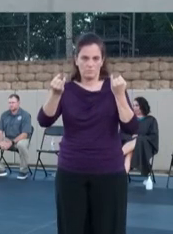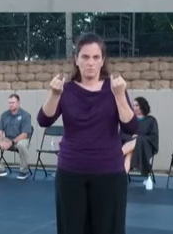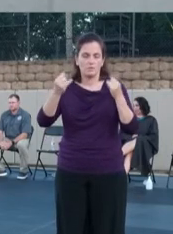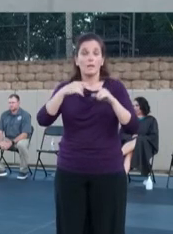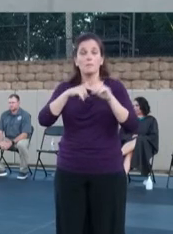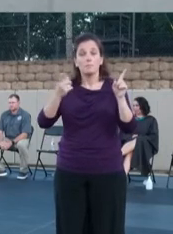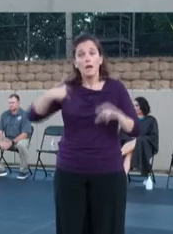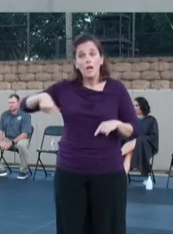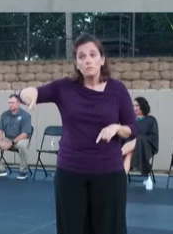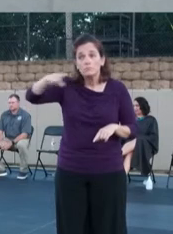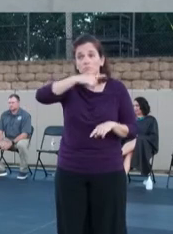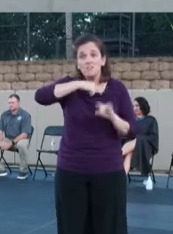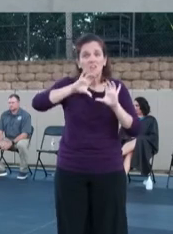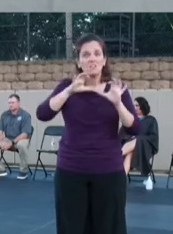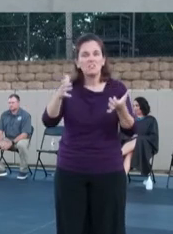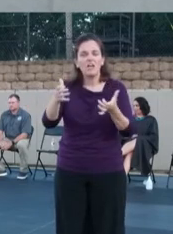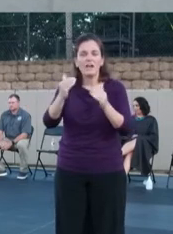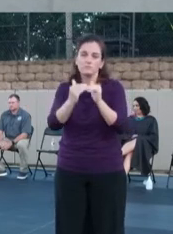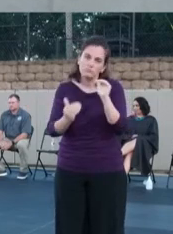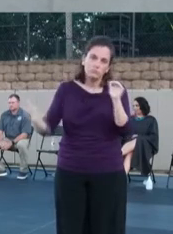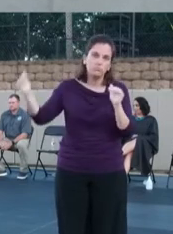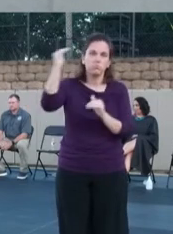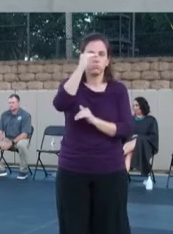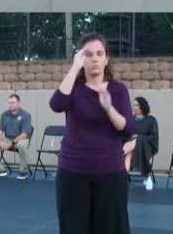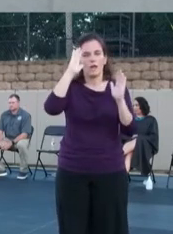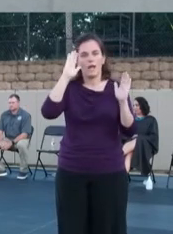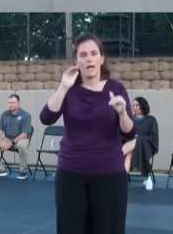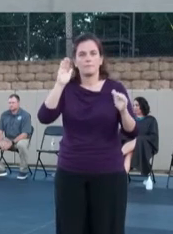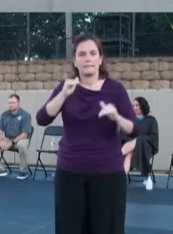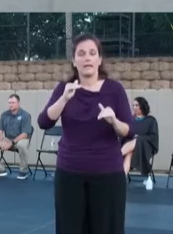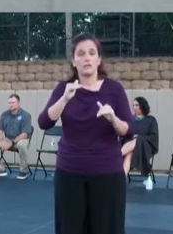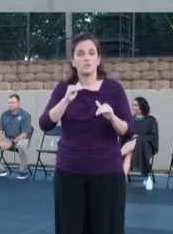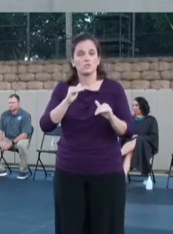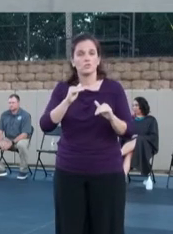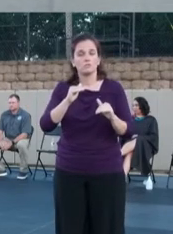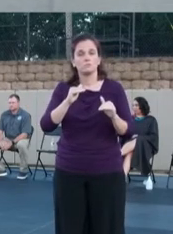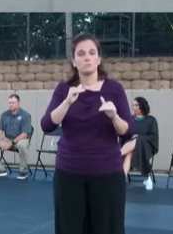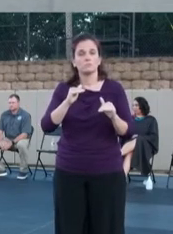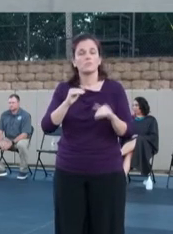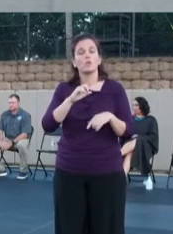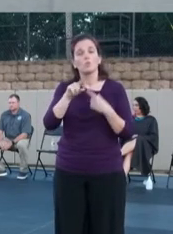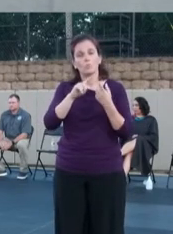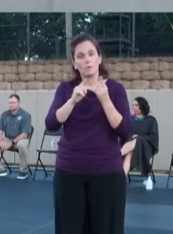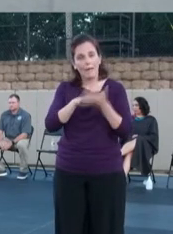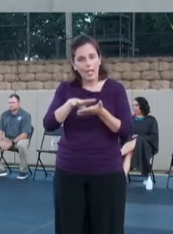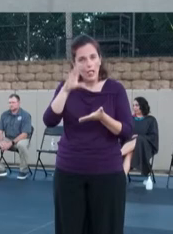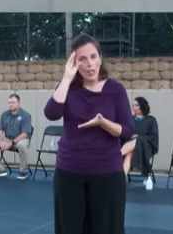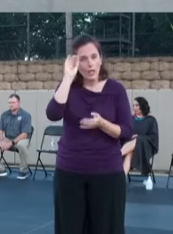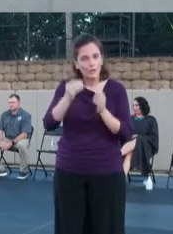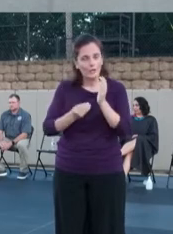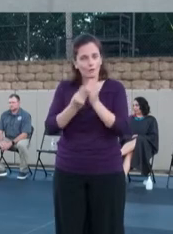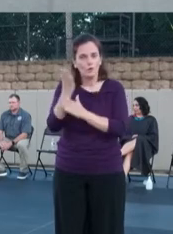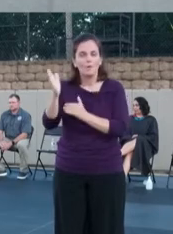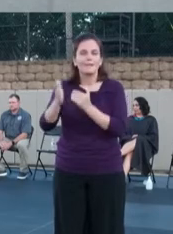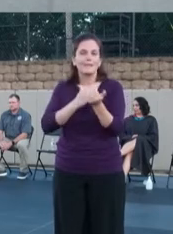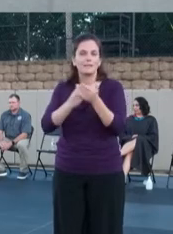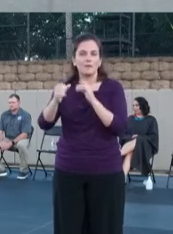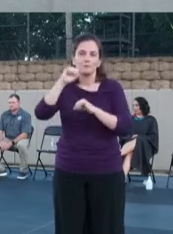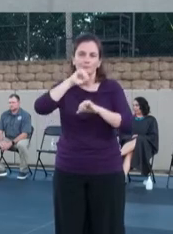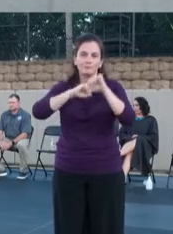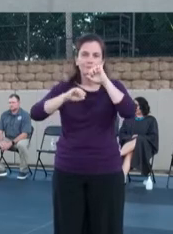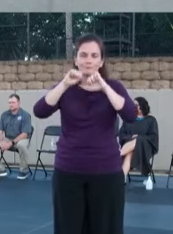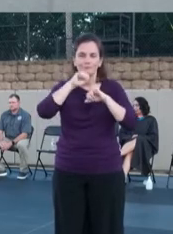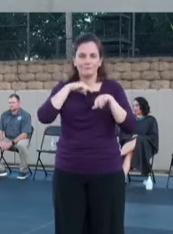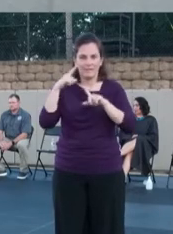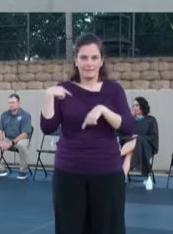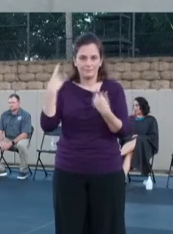a class surpassed expectations as we learned and grew despite the obstacles that this year threw at us. And we